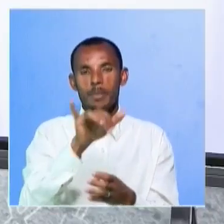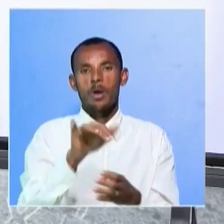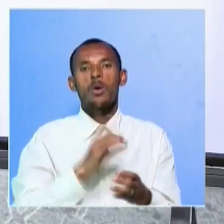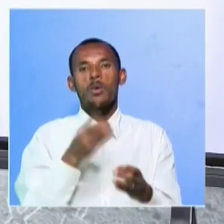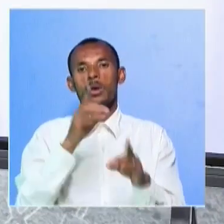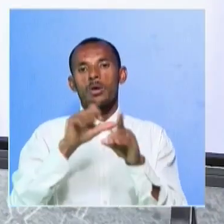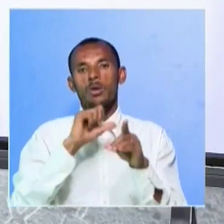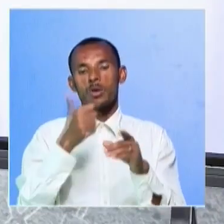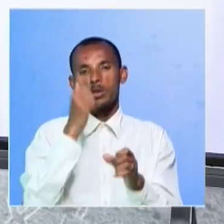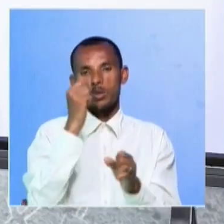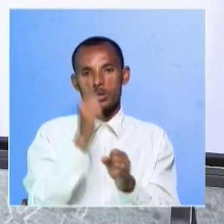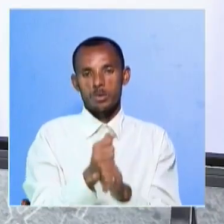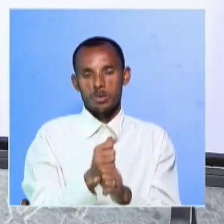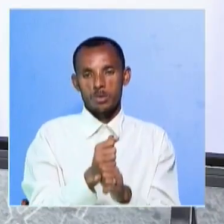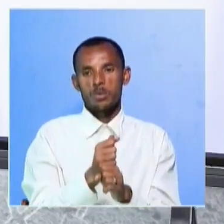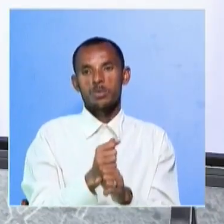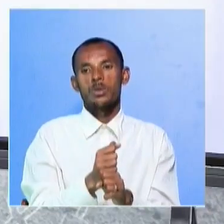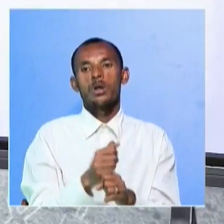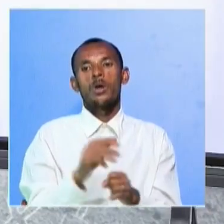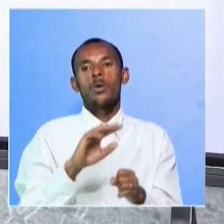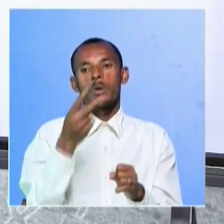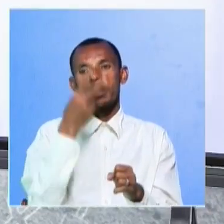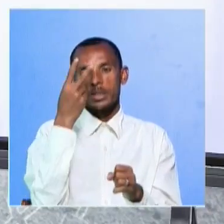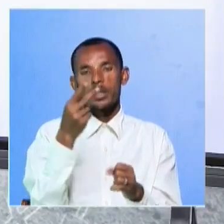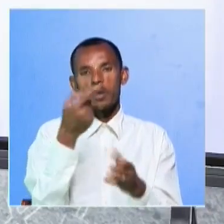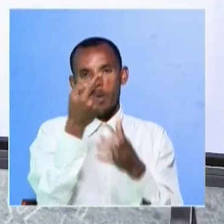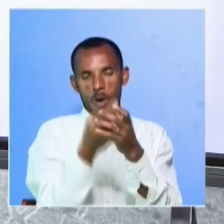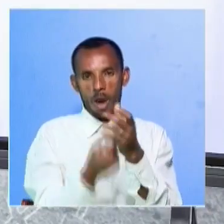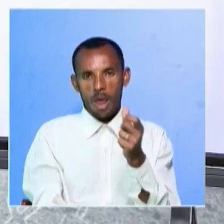need their integer part. We take only the